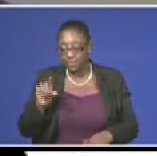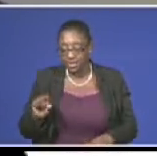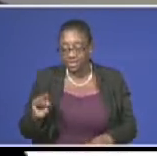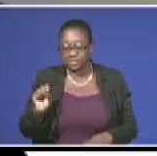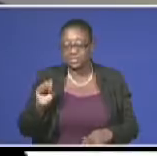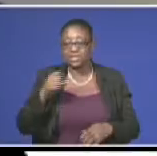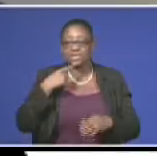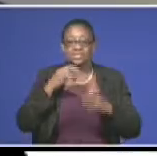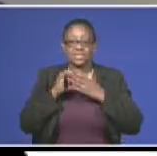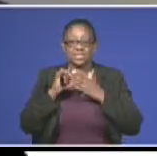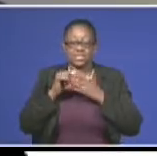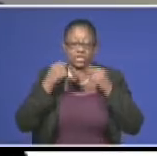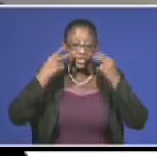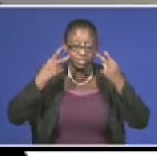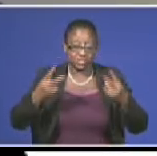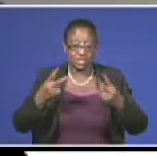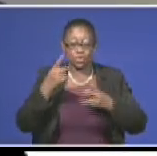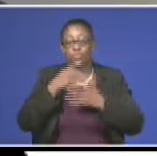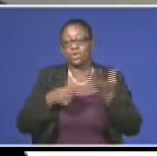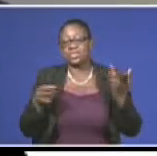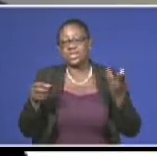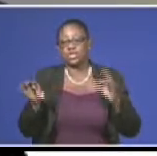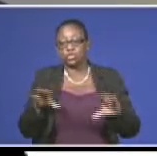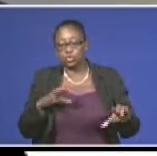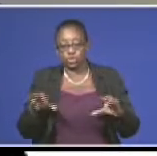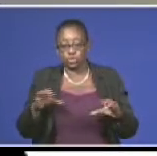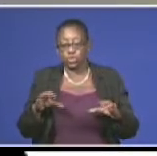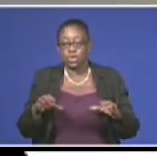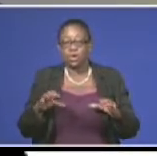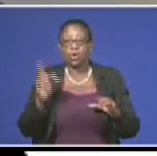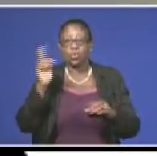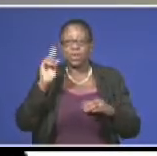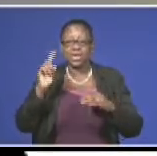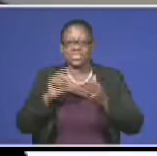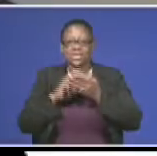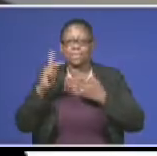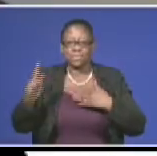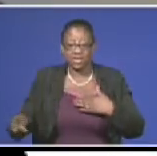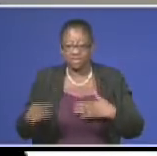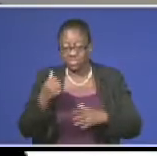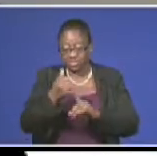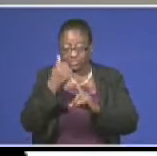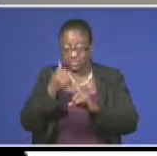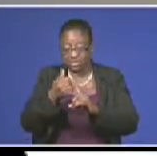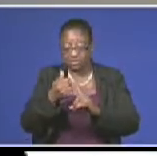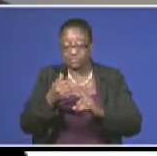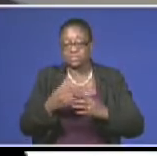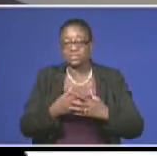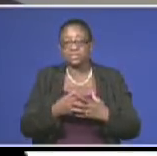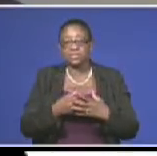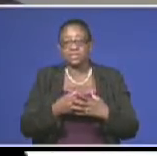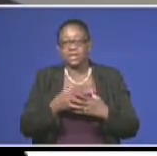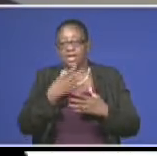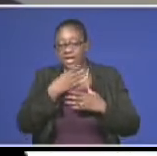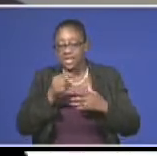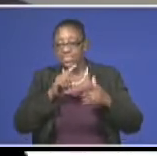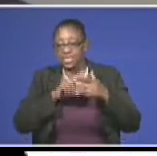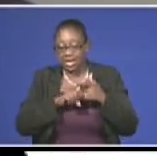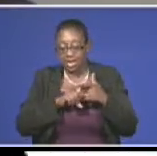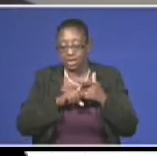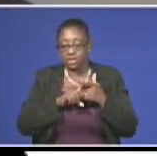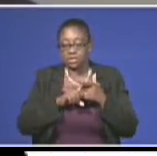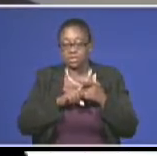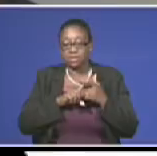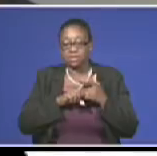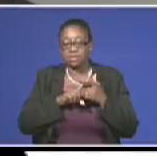to see what projects are required in the community that they can pay for themselves so that it's self-sustaining. And then